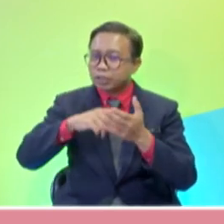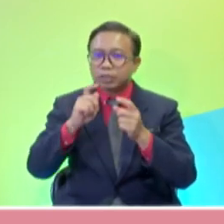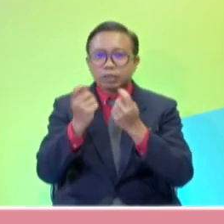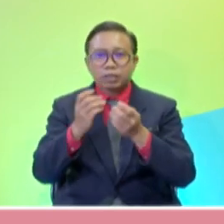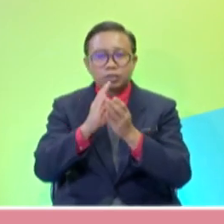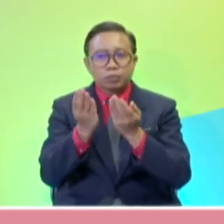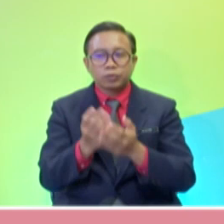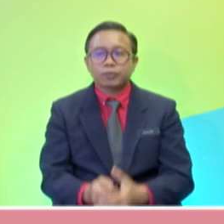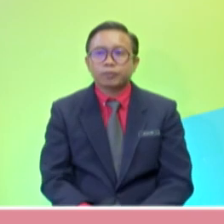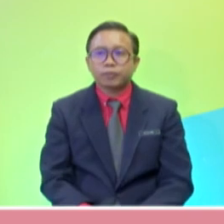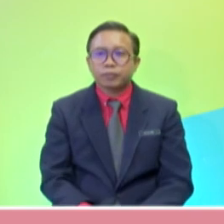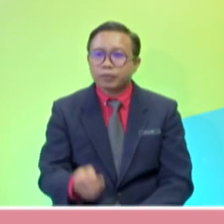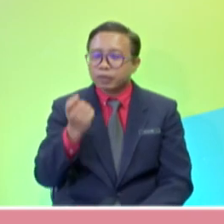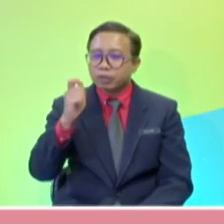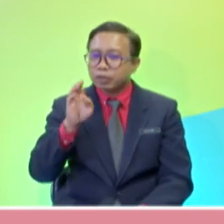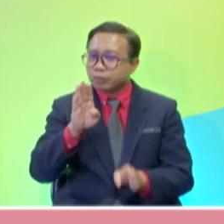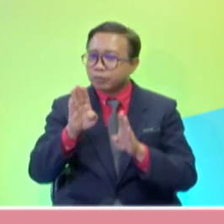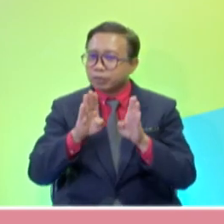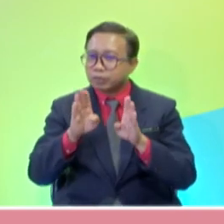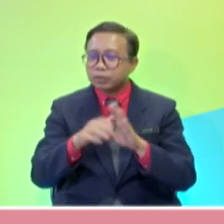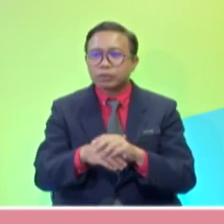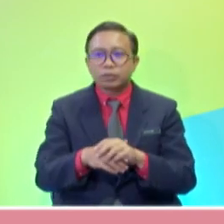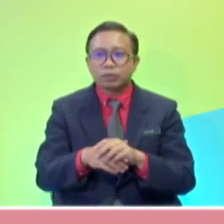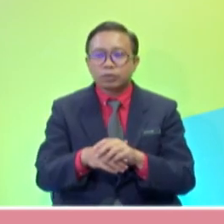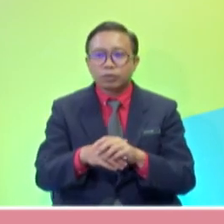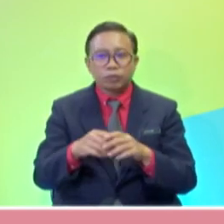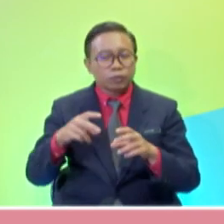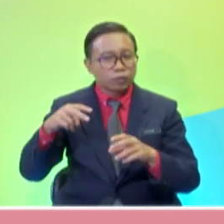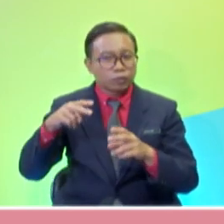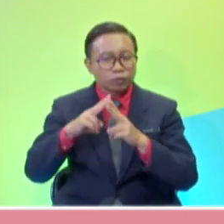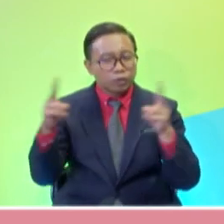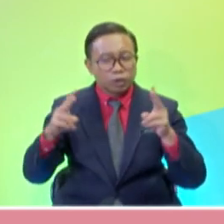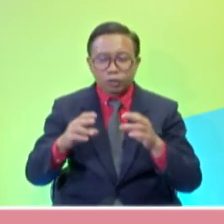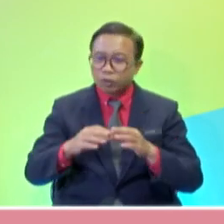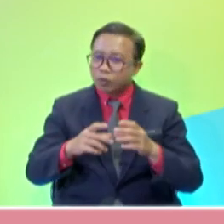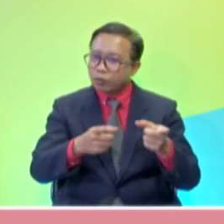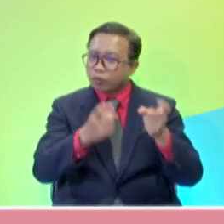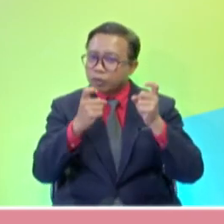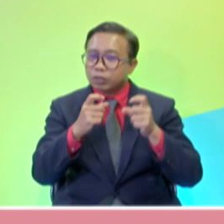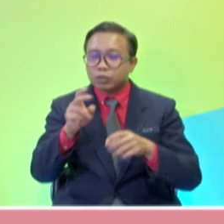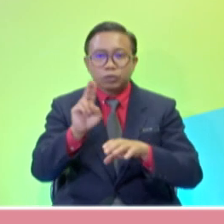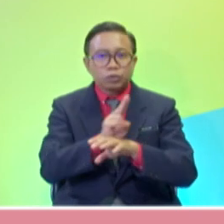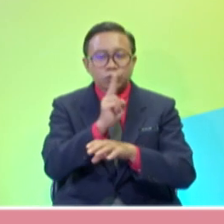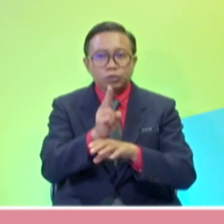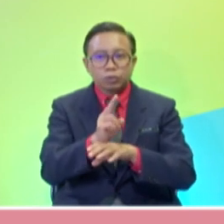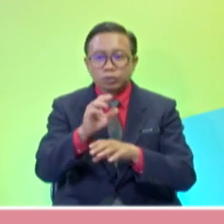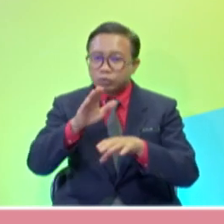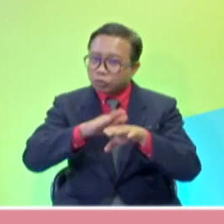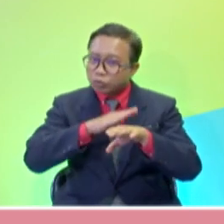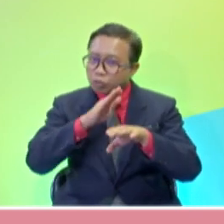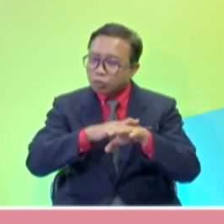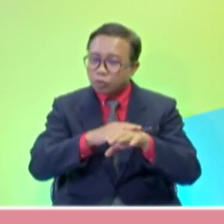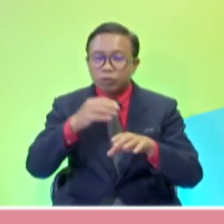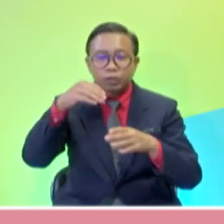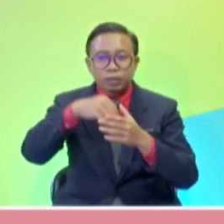everybody. All right. The buses weren't very fast, and you have to use the word slow